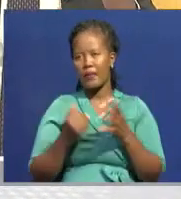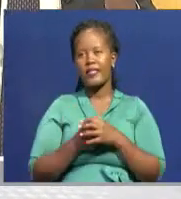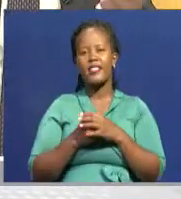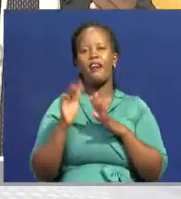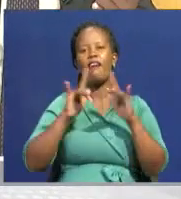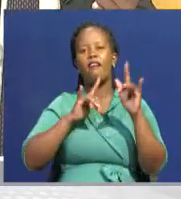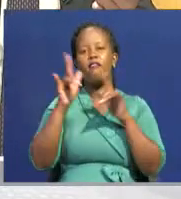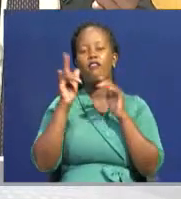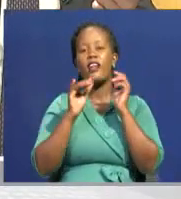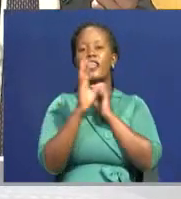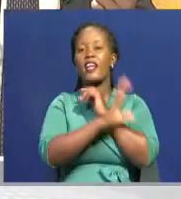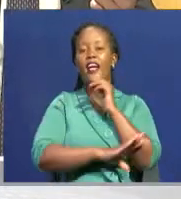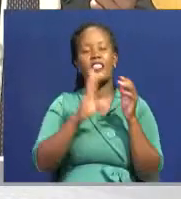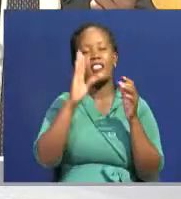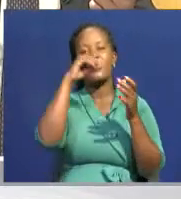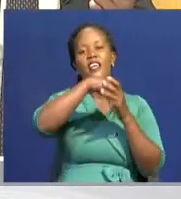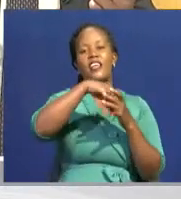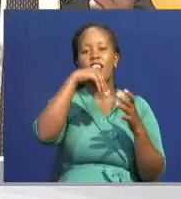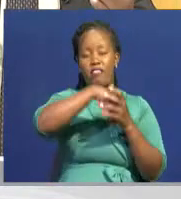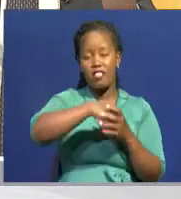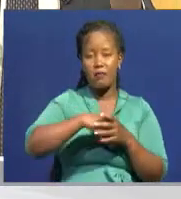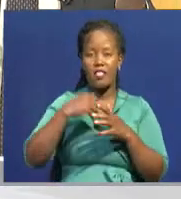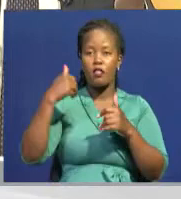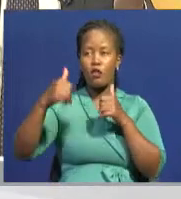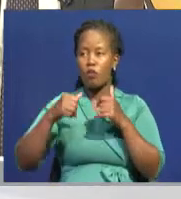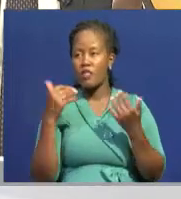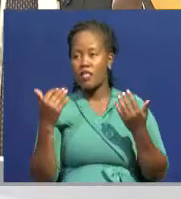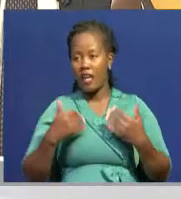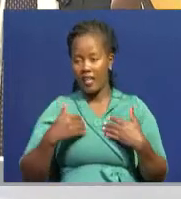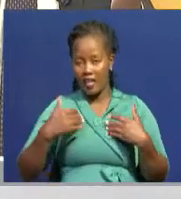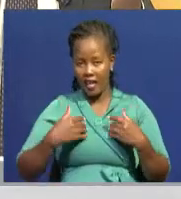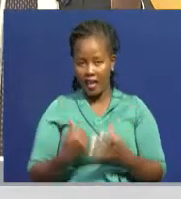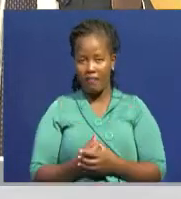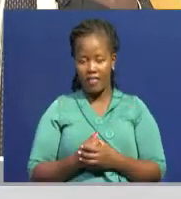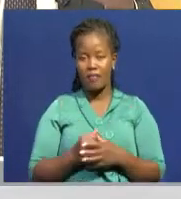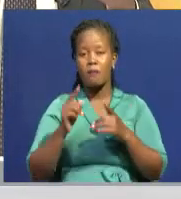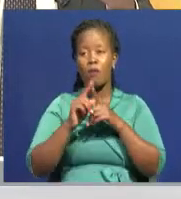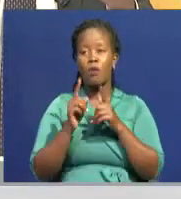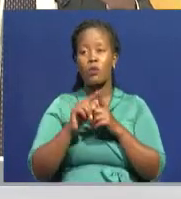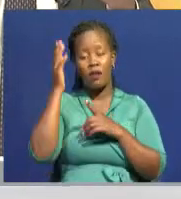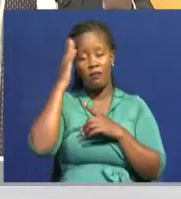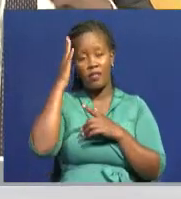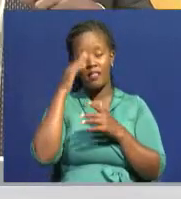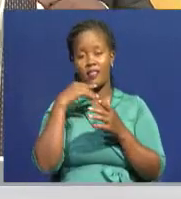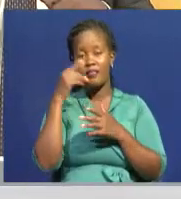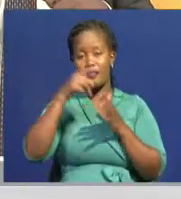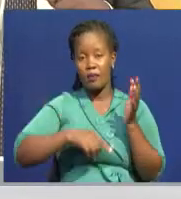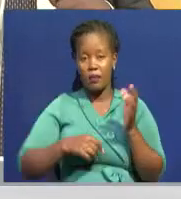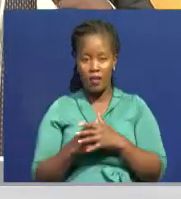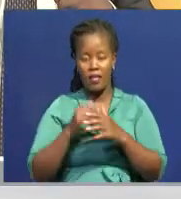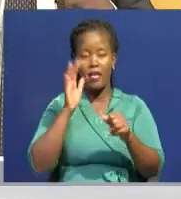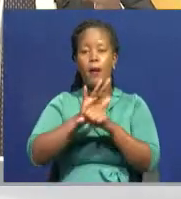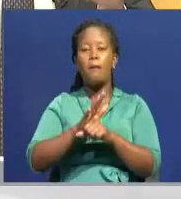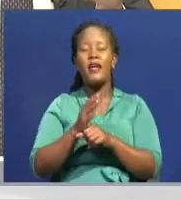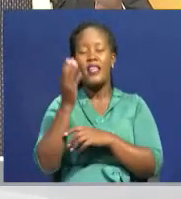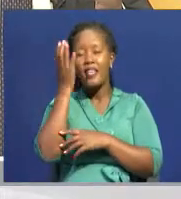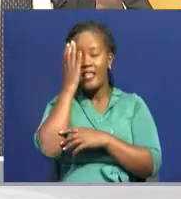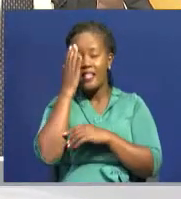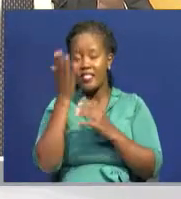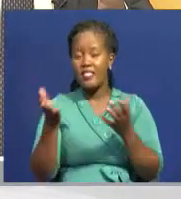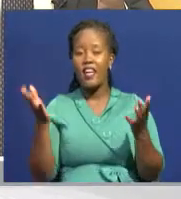to the investment and taking back, just like you've noted that a lot of Israelis in the United States